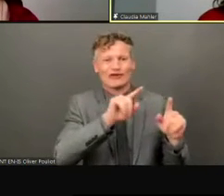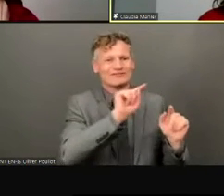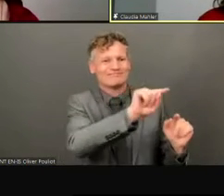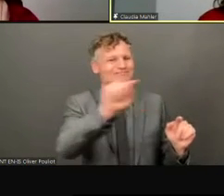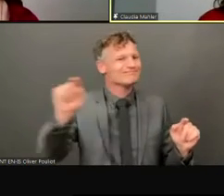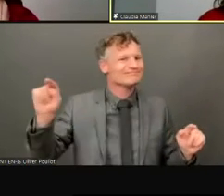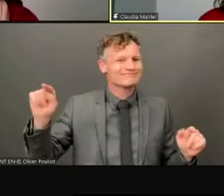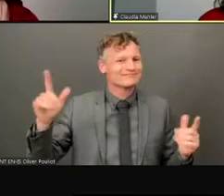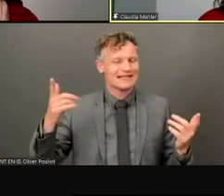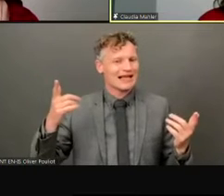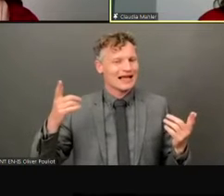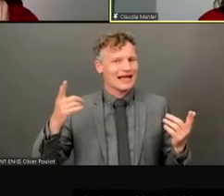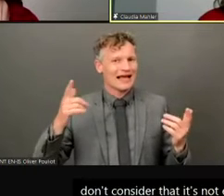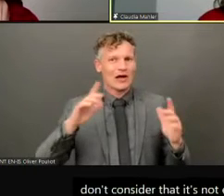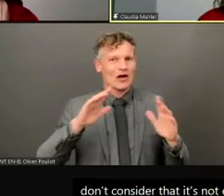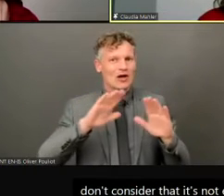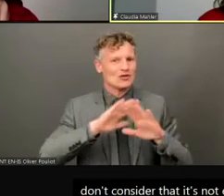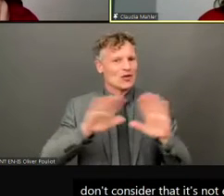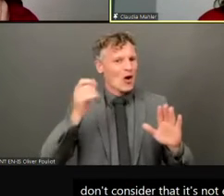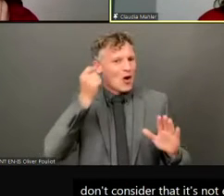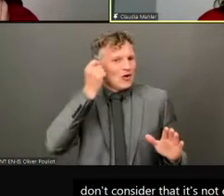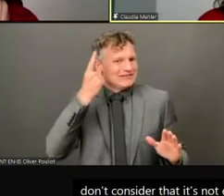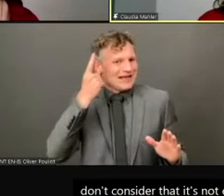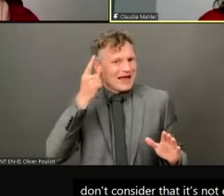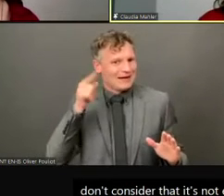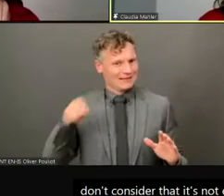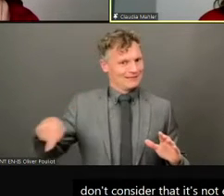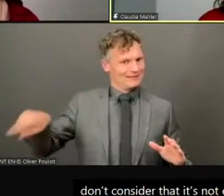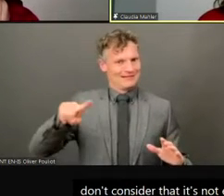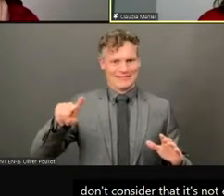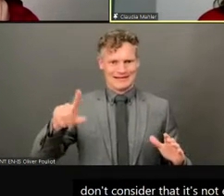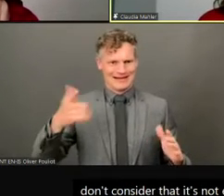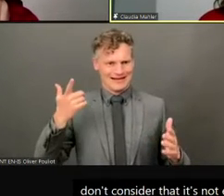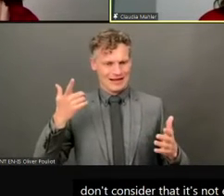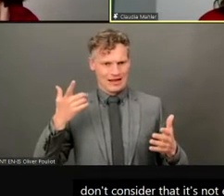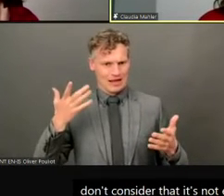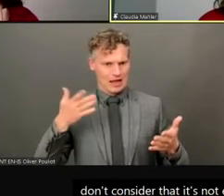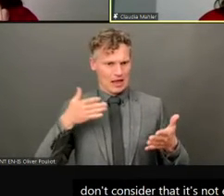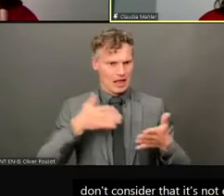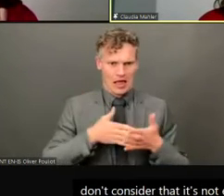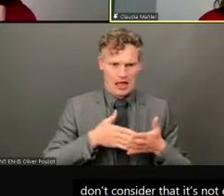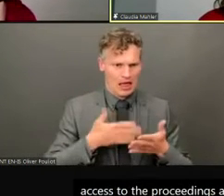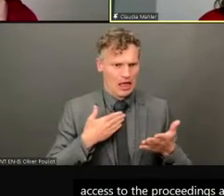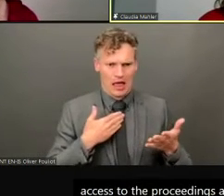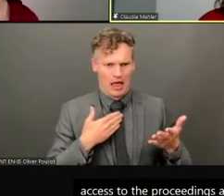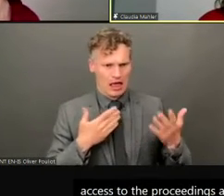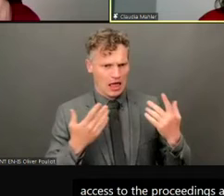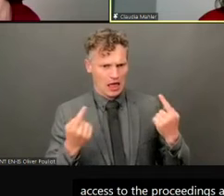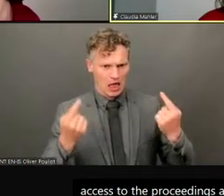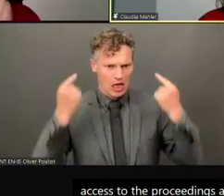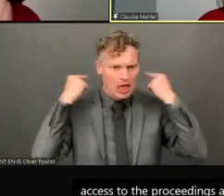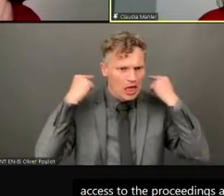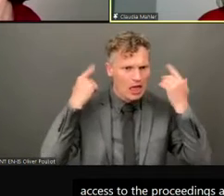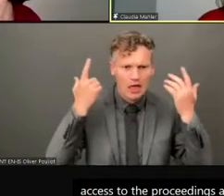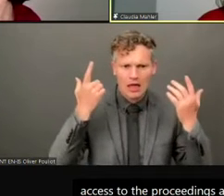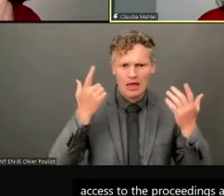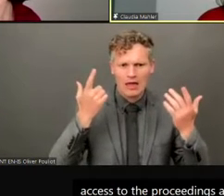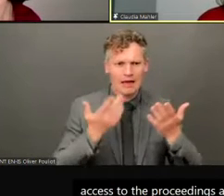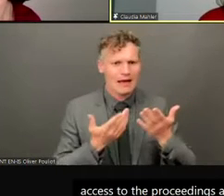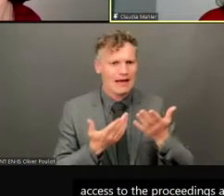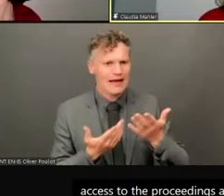get access to the proceedings and where do they get the information which is timely and is it really effective for